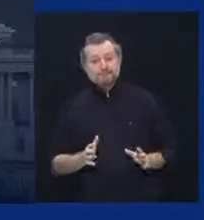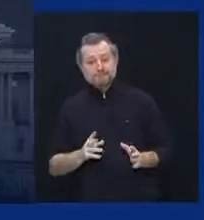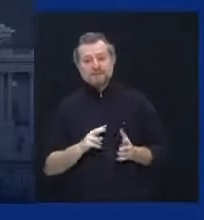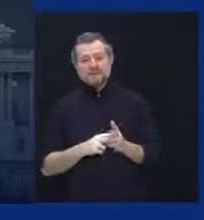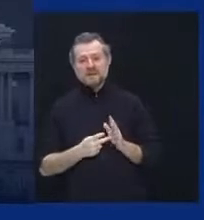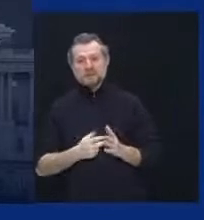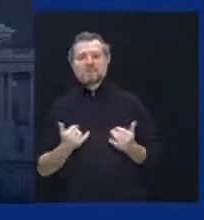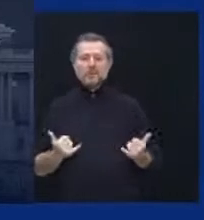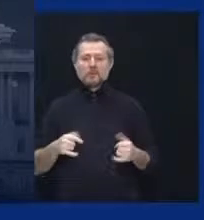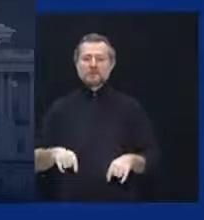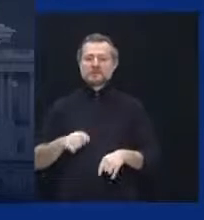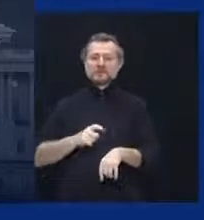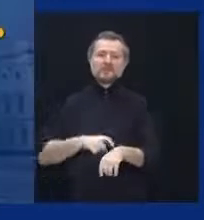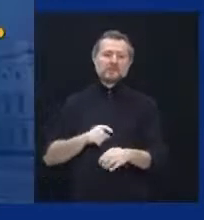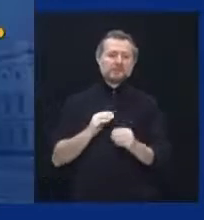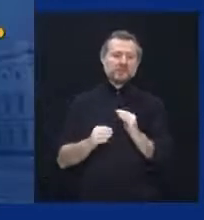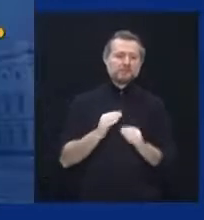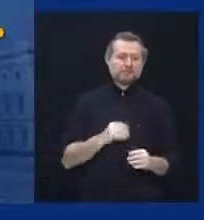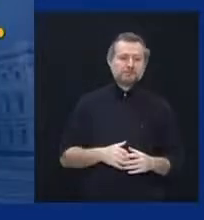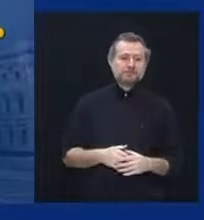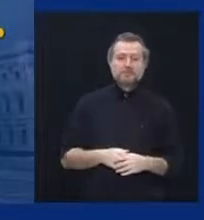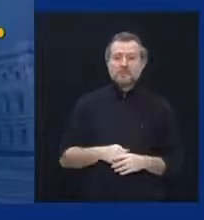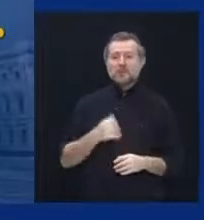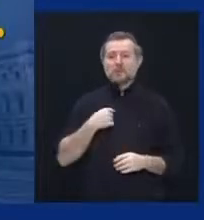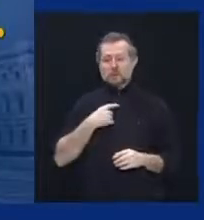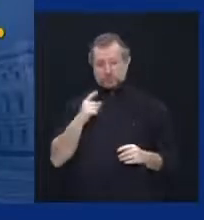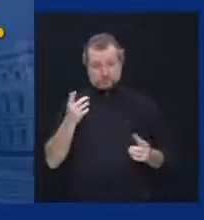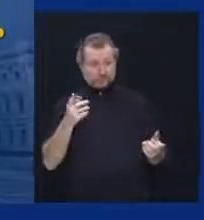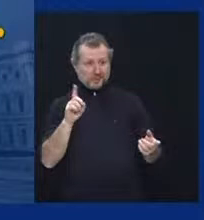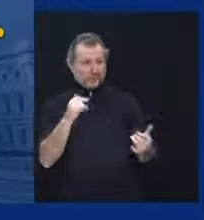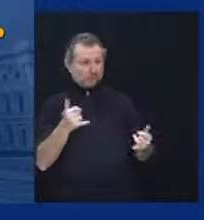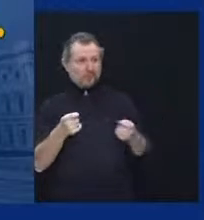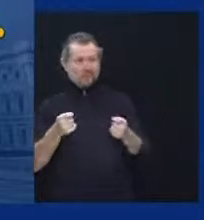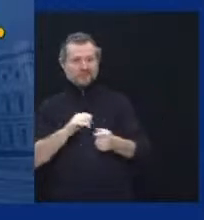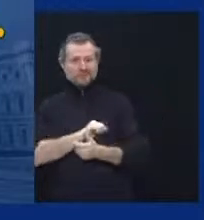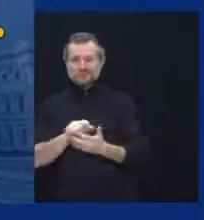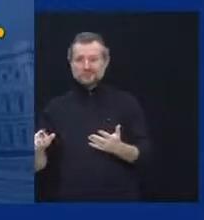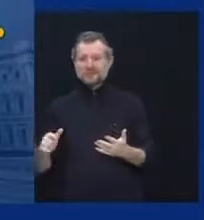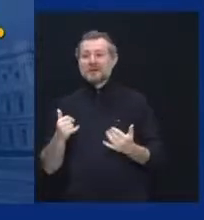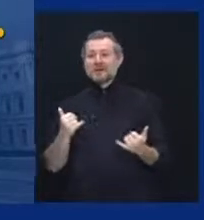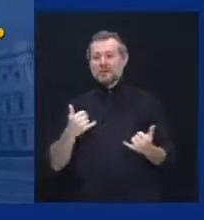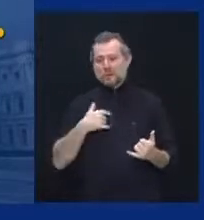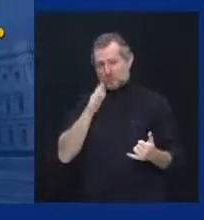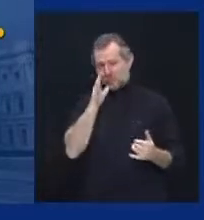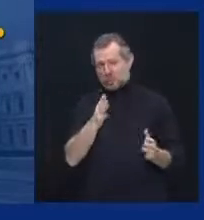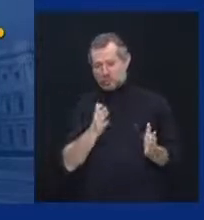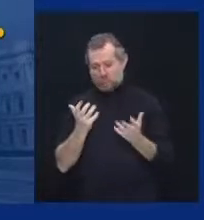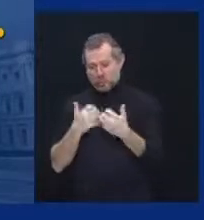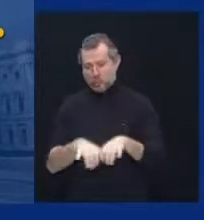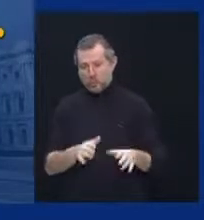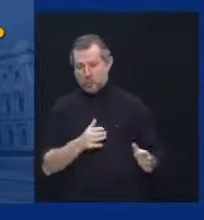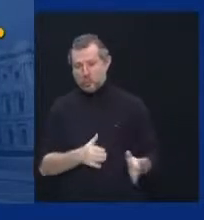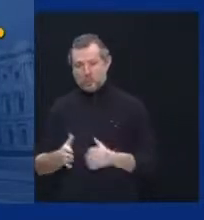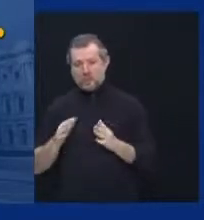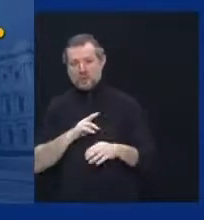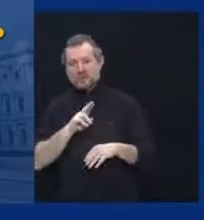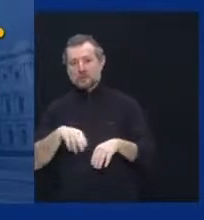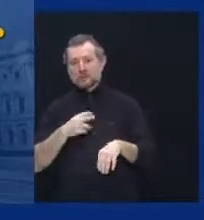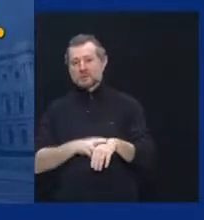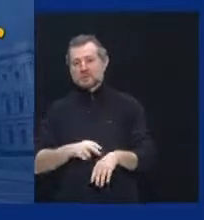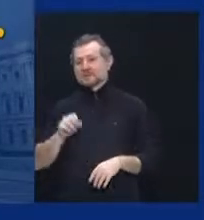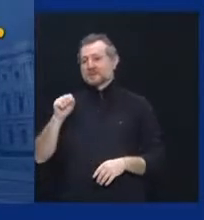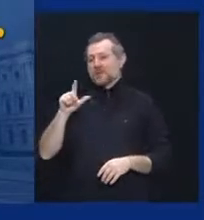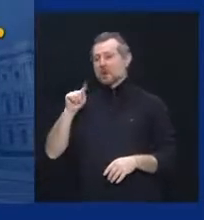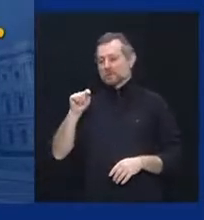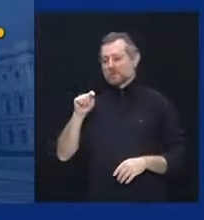Fix it, because now you're in charge. I'm going to organize a national SALT repeal effort, because this is